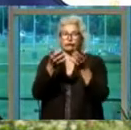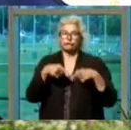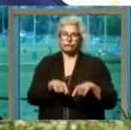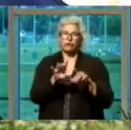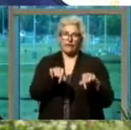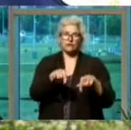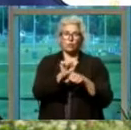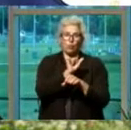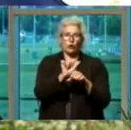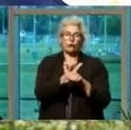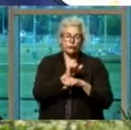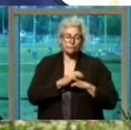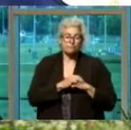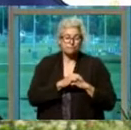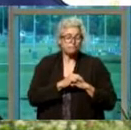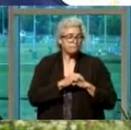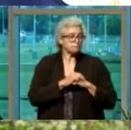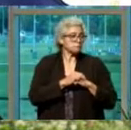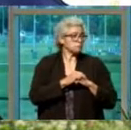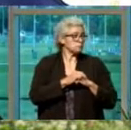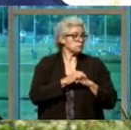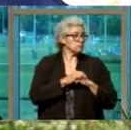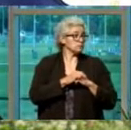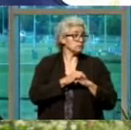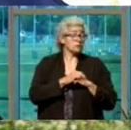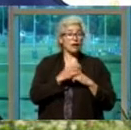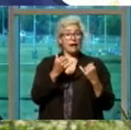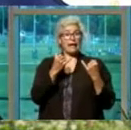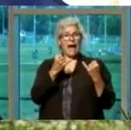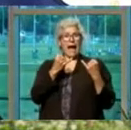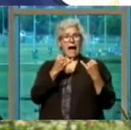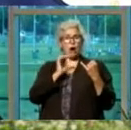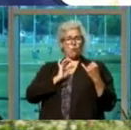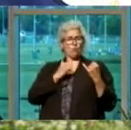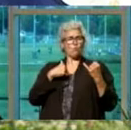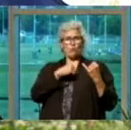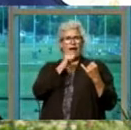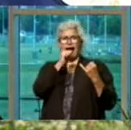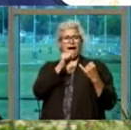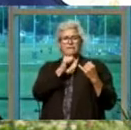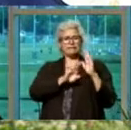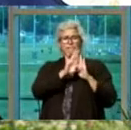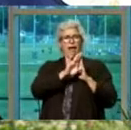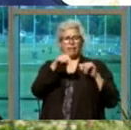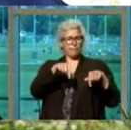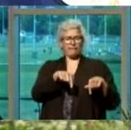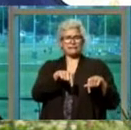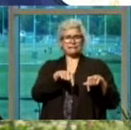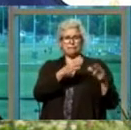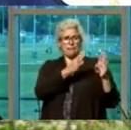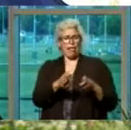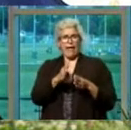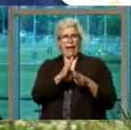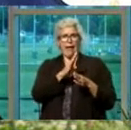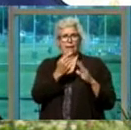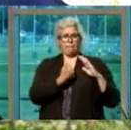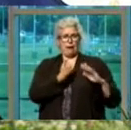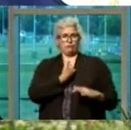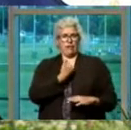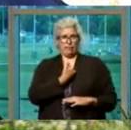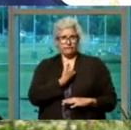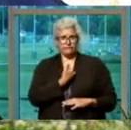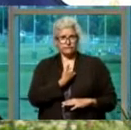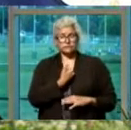work. Now, we haven't developed our climate work in isolation. This past spring,